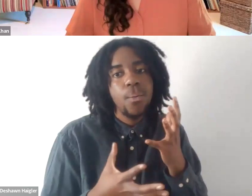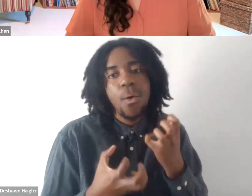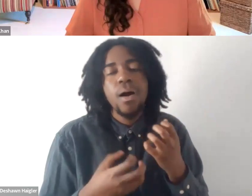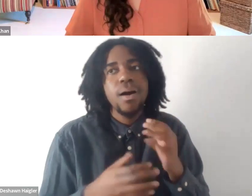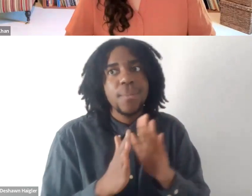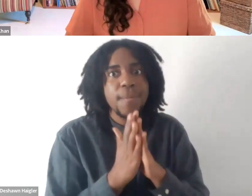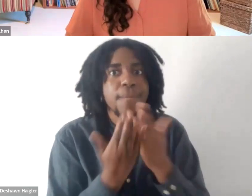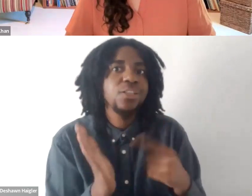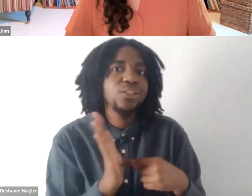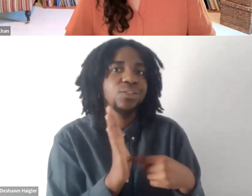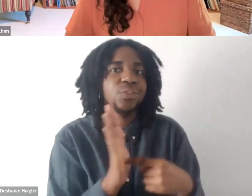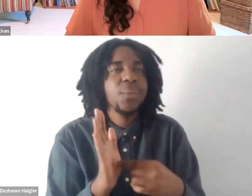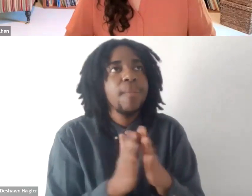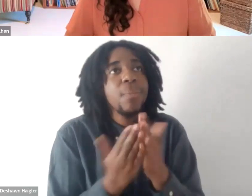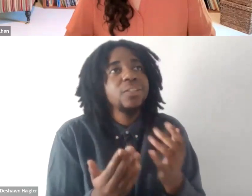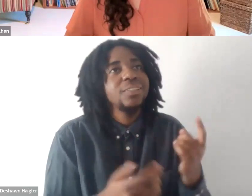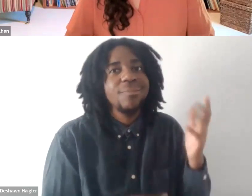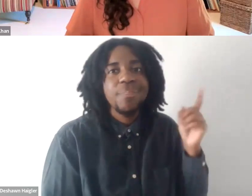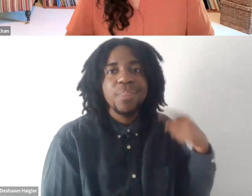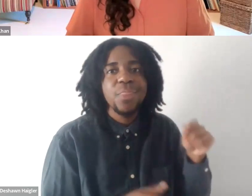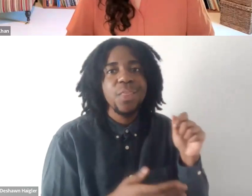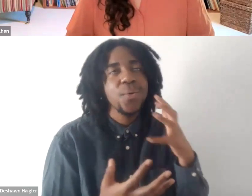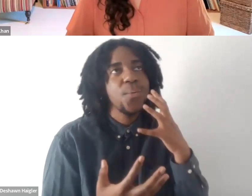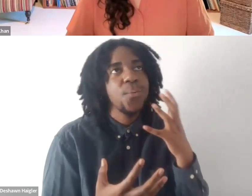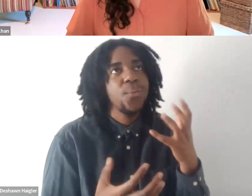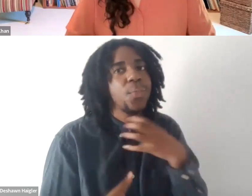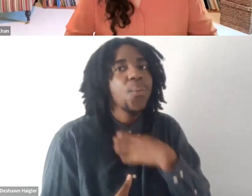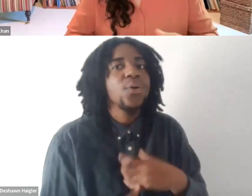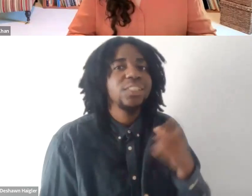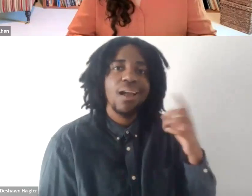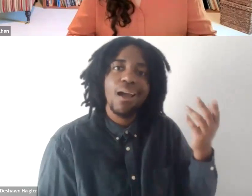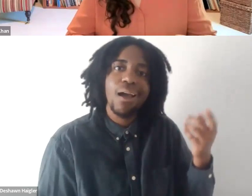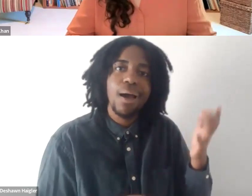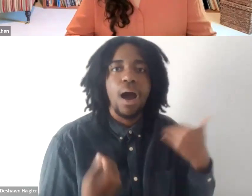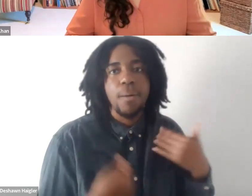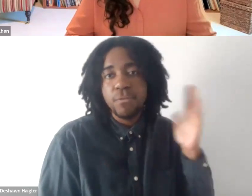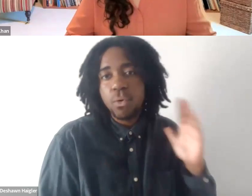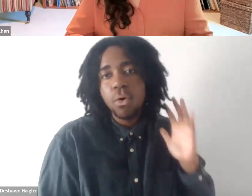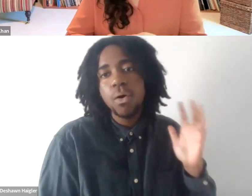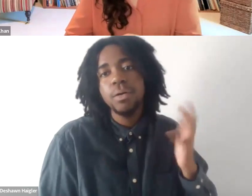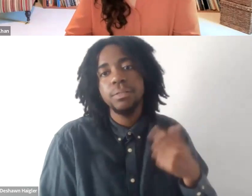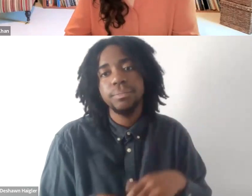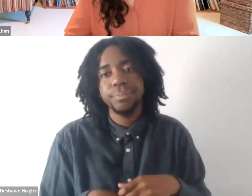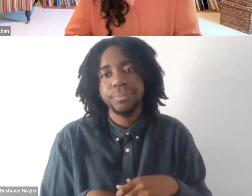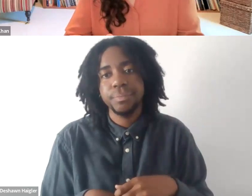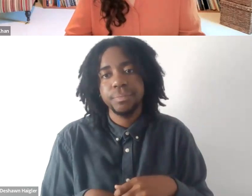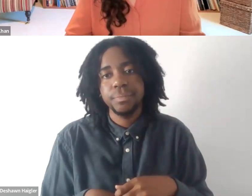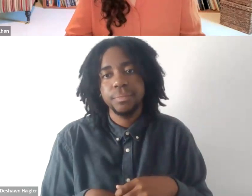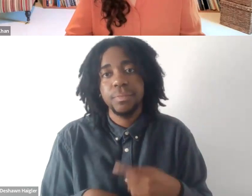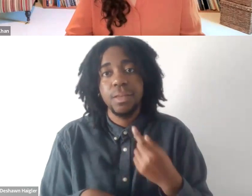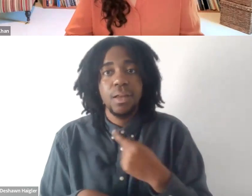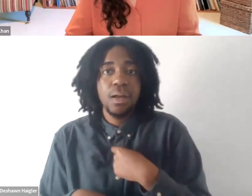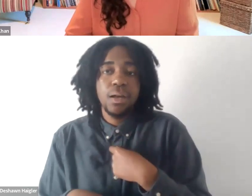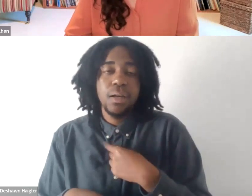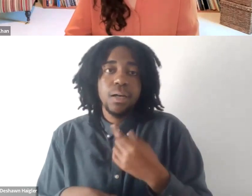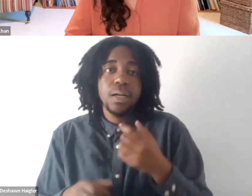kid. And so that's definitely part of it for me too. But, you know, I just feel so lucky that I get to write about the things that I cared about when I was a kid, but also the